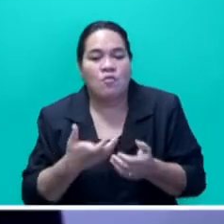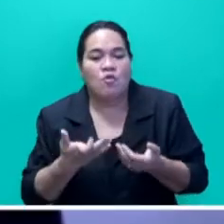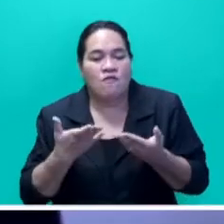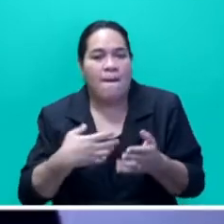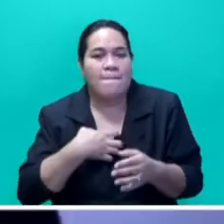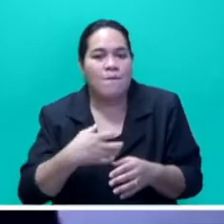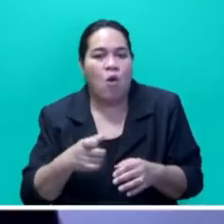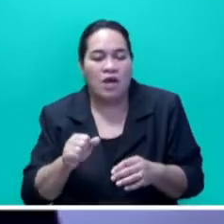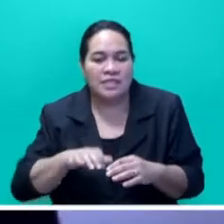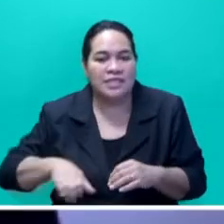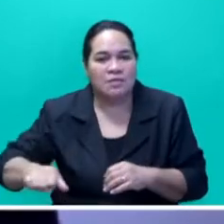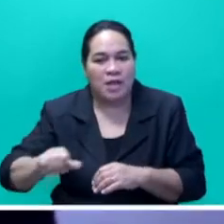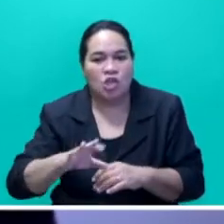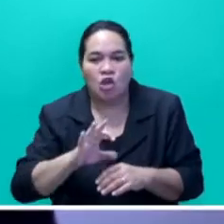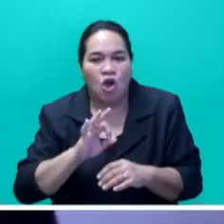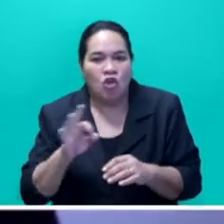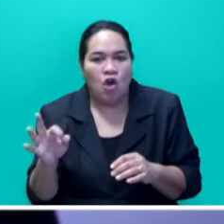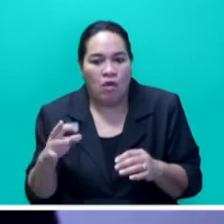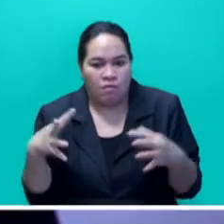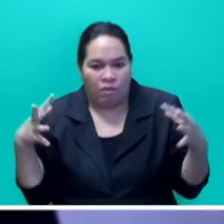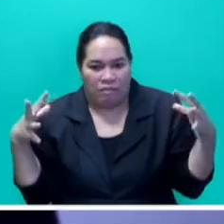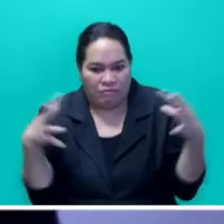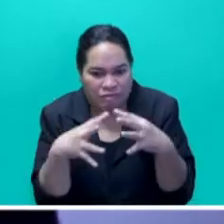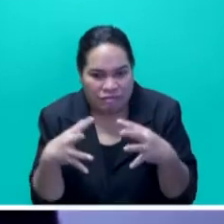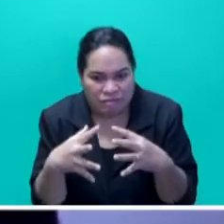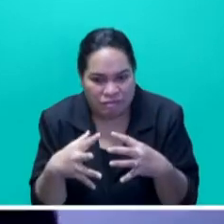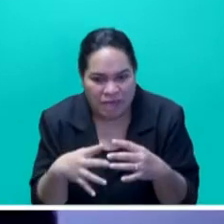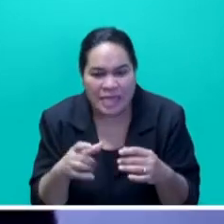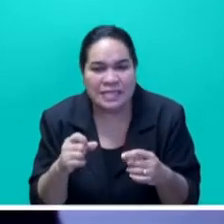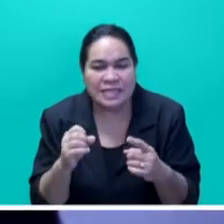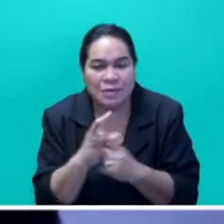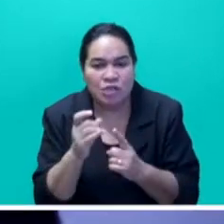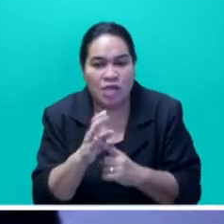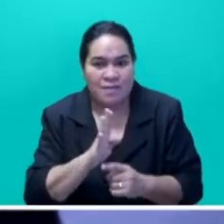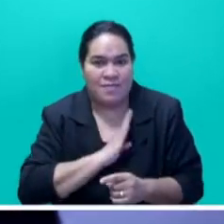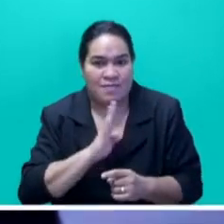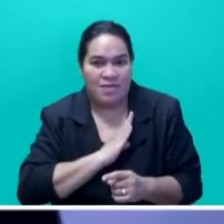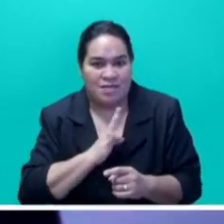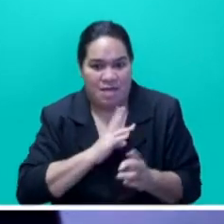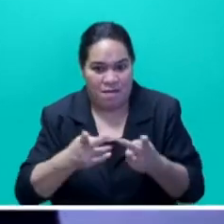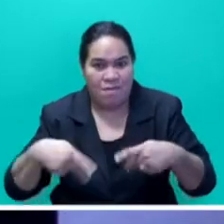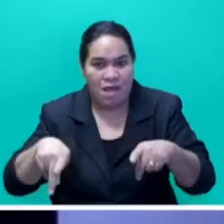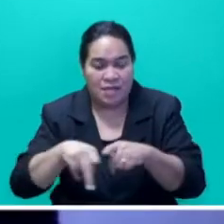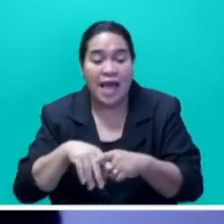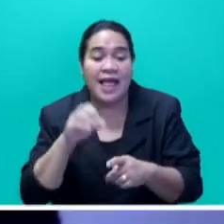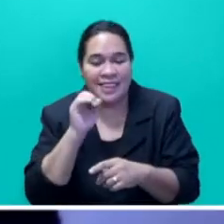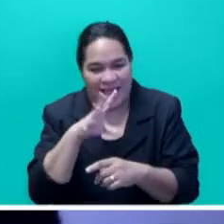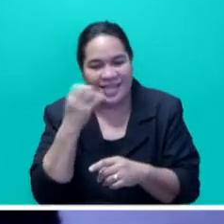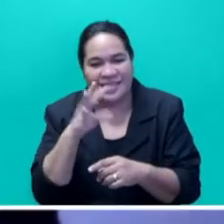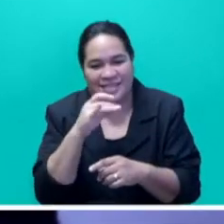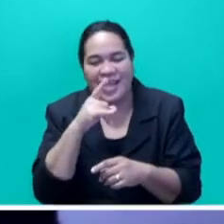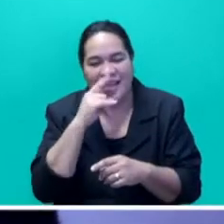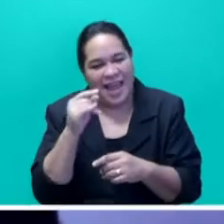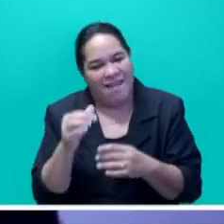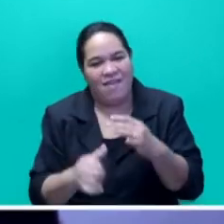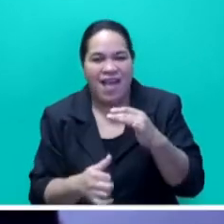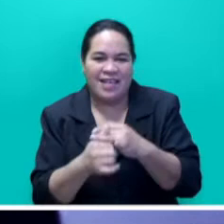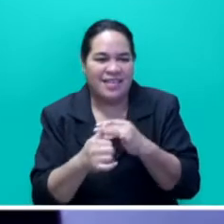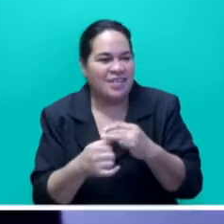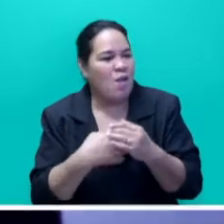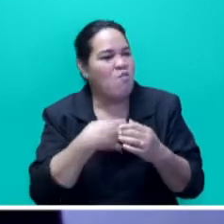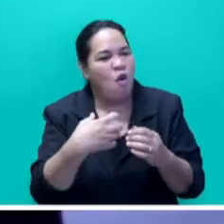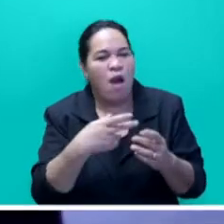reduce crowding of taxis in particular busy areas. And taxis will now have access to even more open bases.